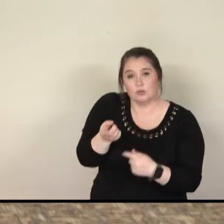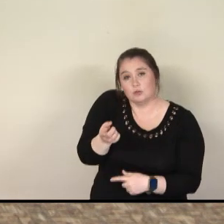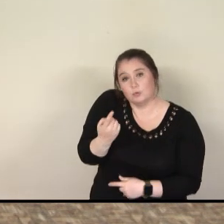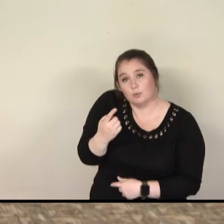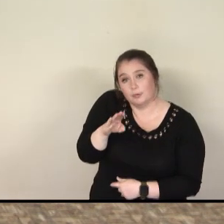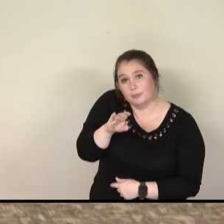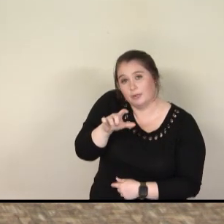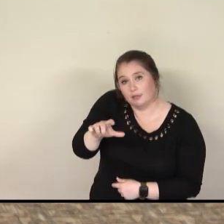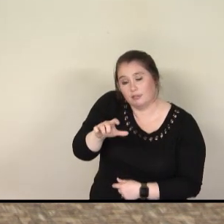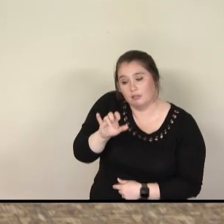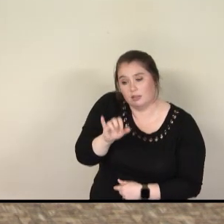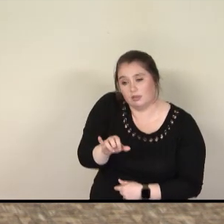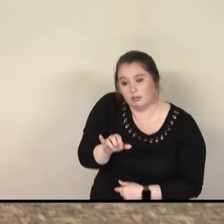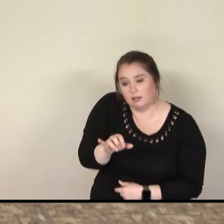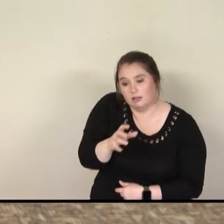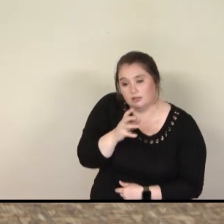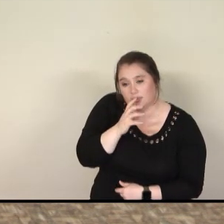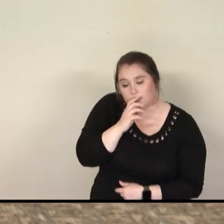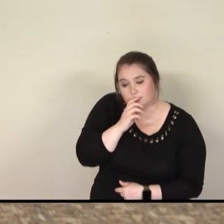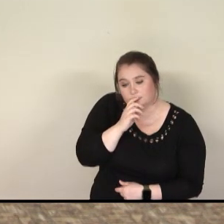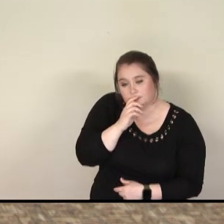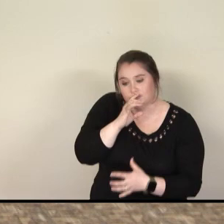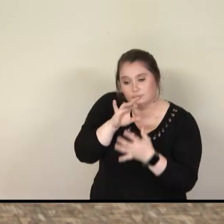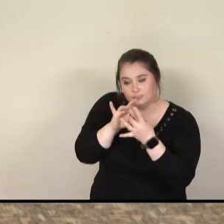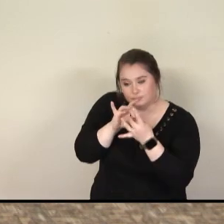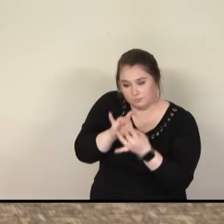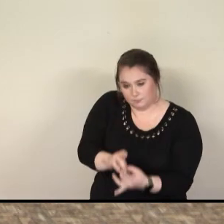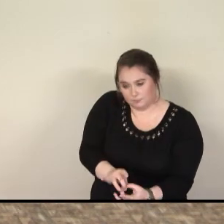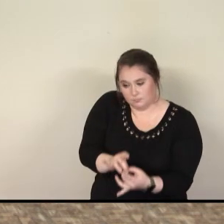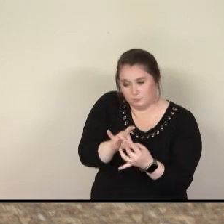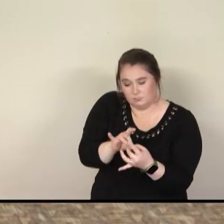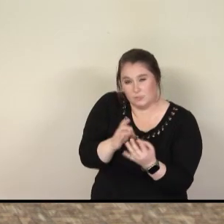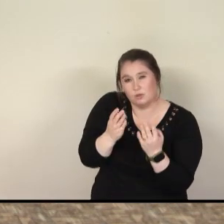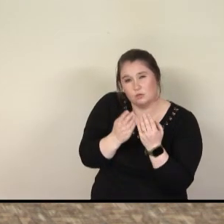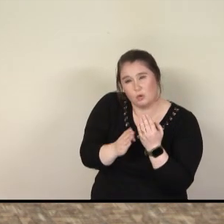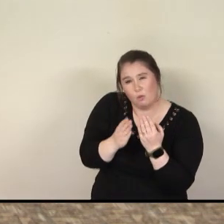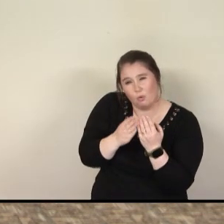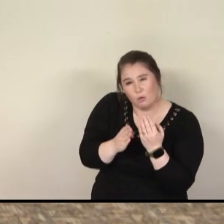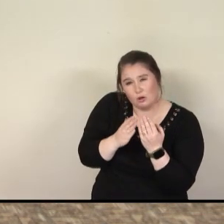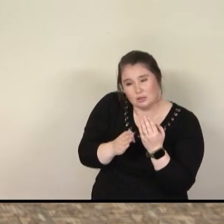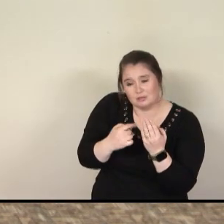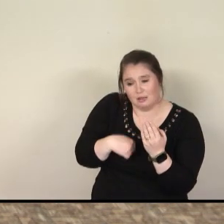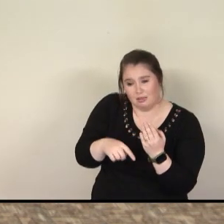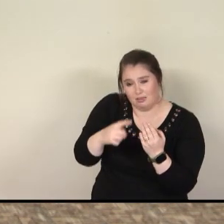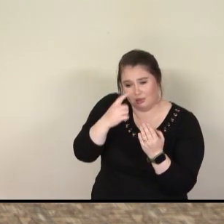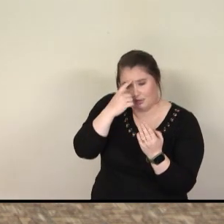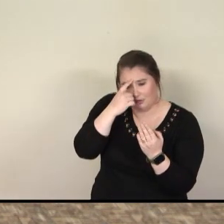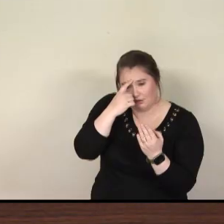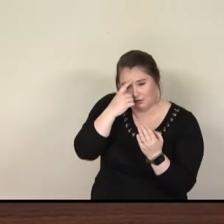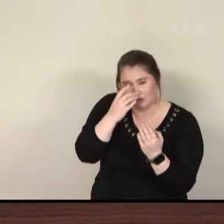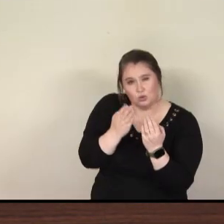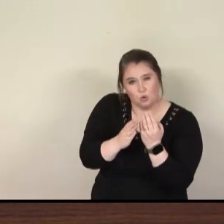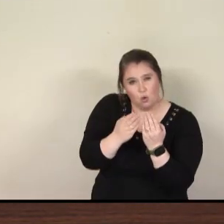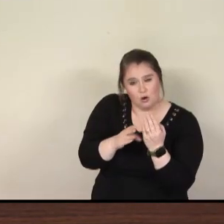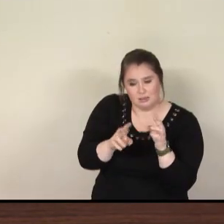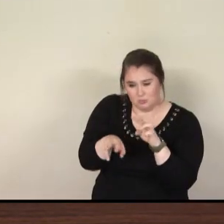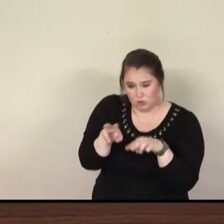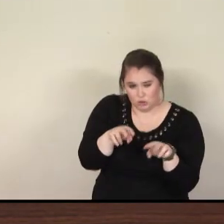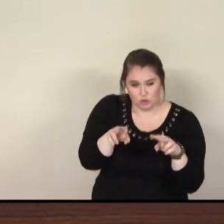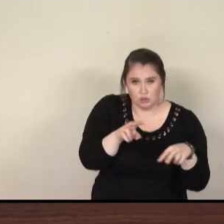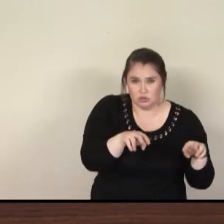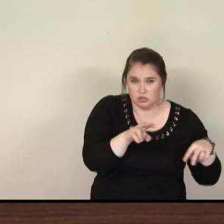that speaks to doors, I think, door